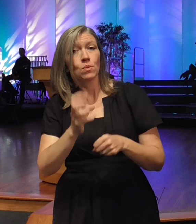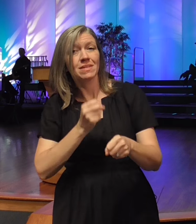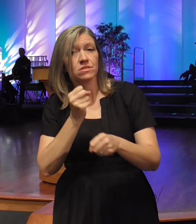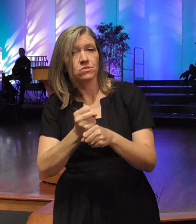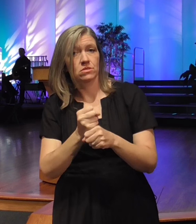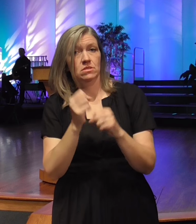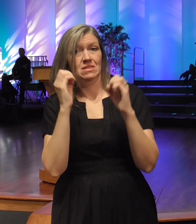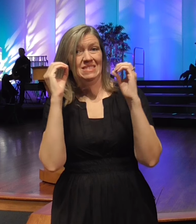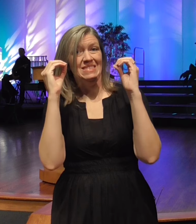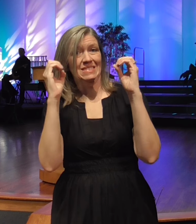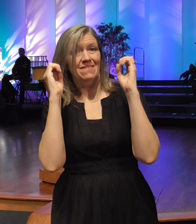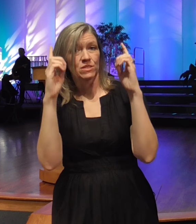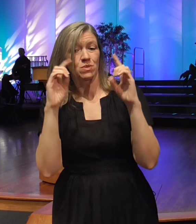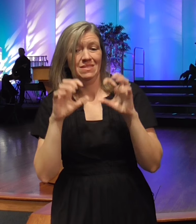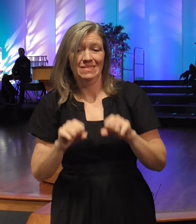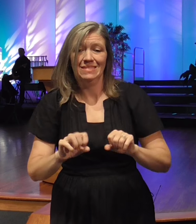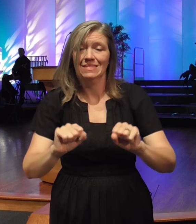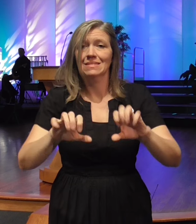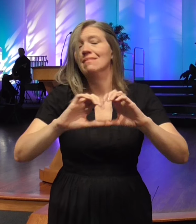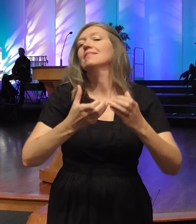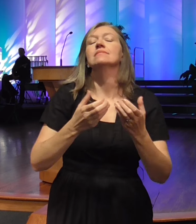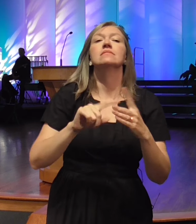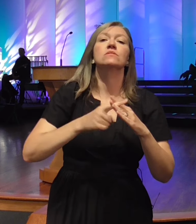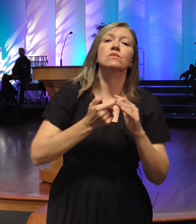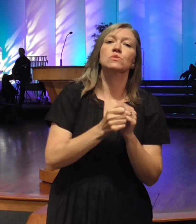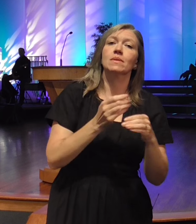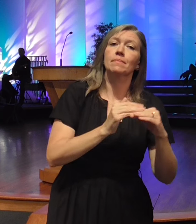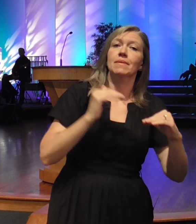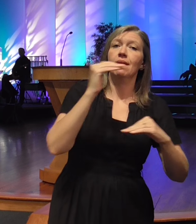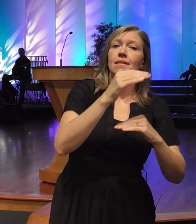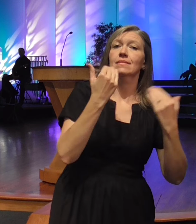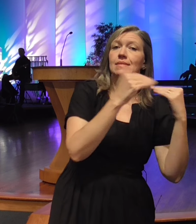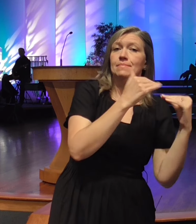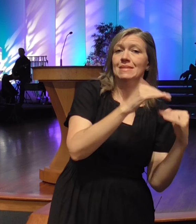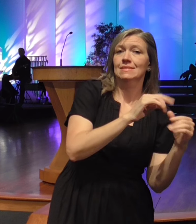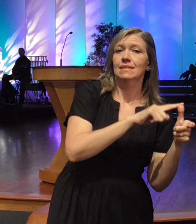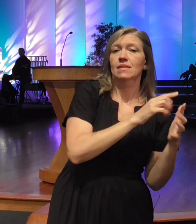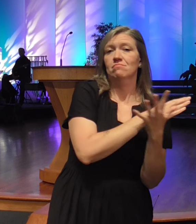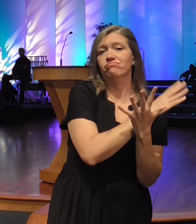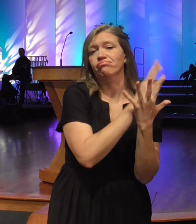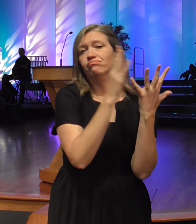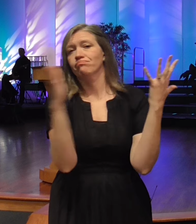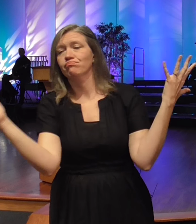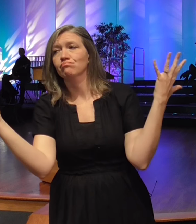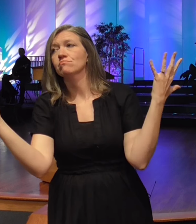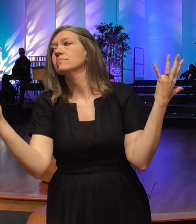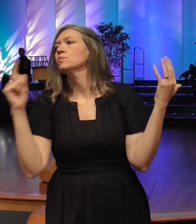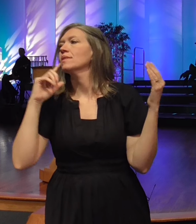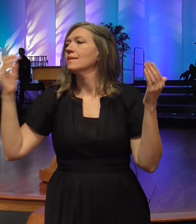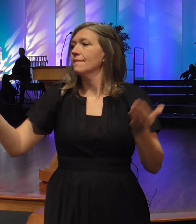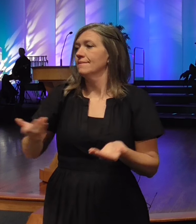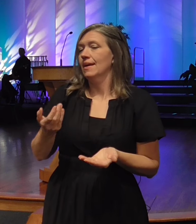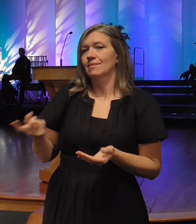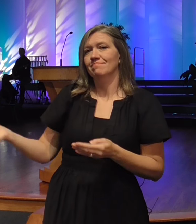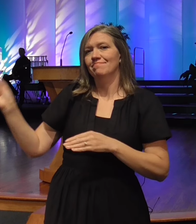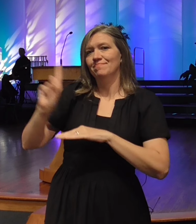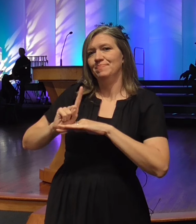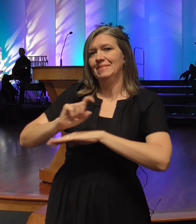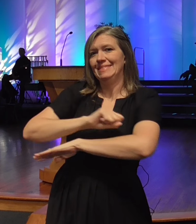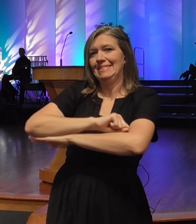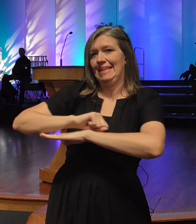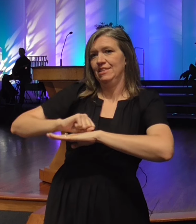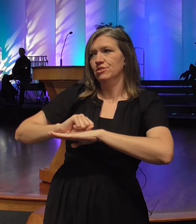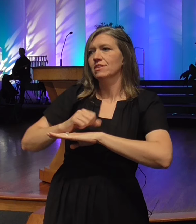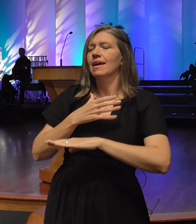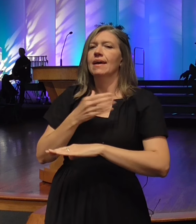just completed their practitioner studies here at Mile High Church. It's about 4 years of education here, begins with Beyond Limits